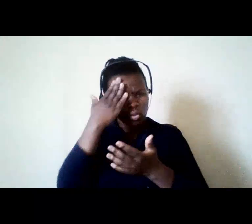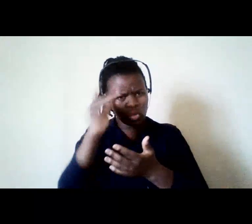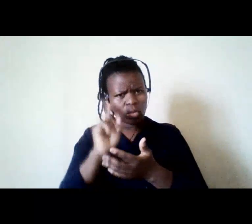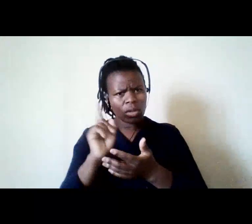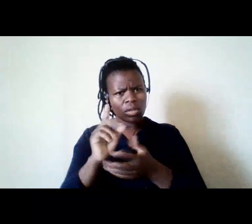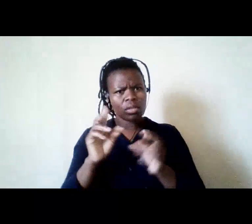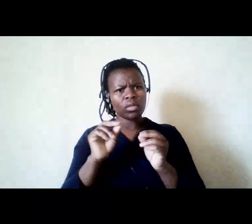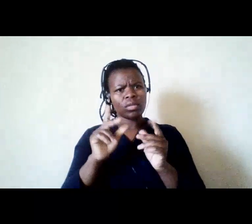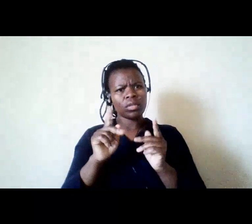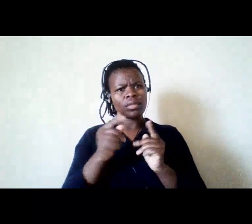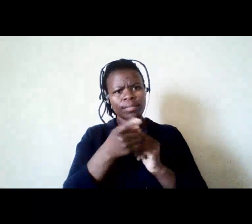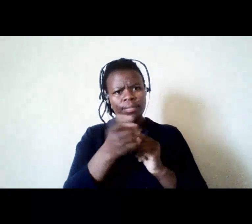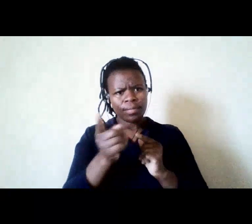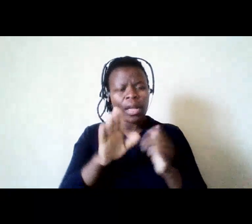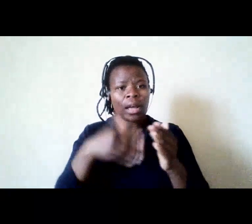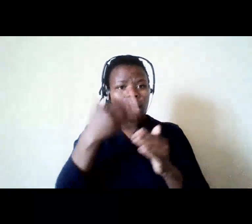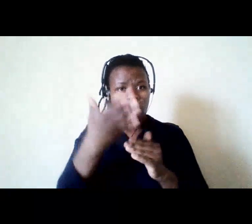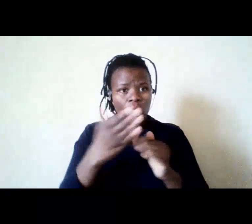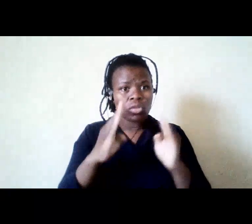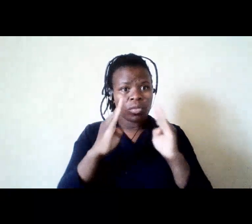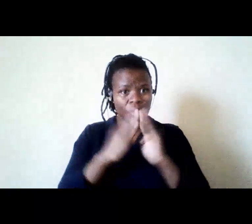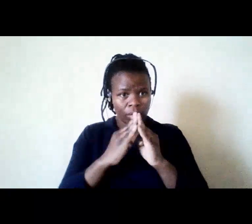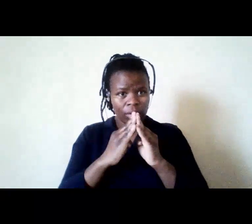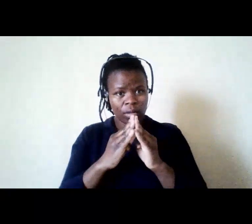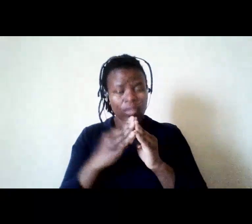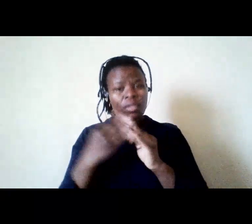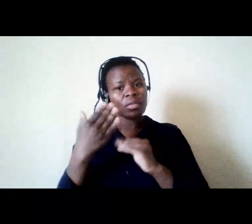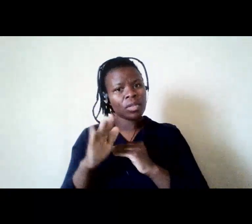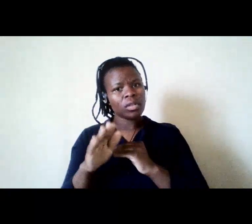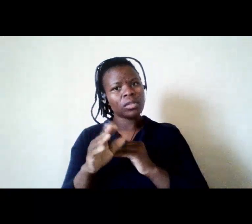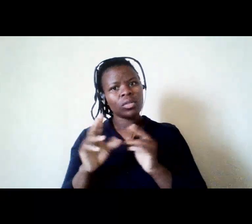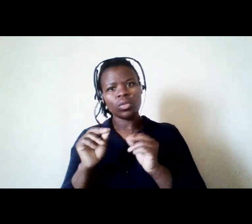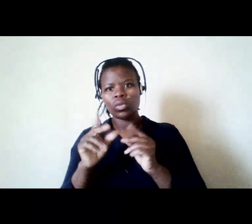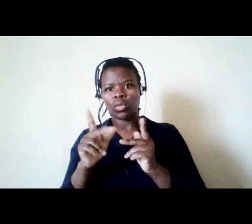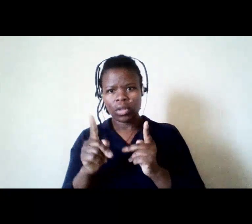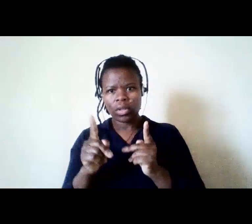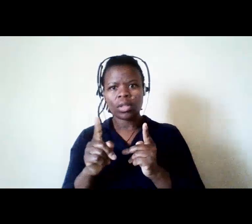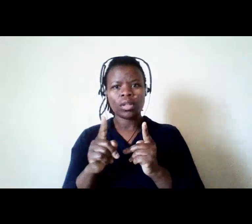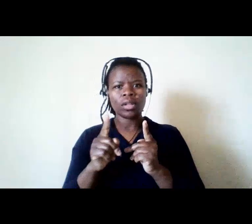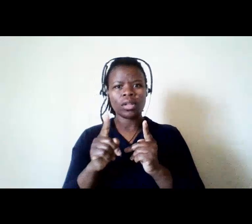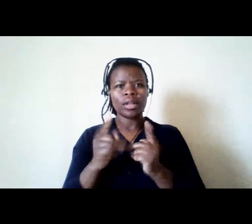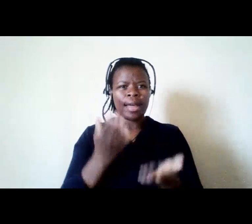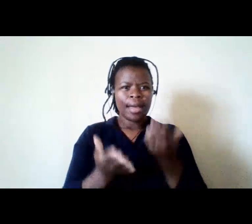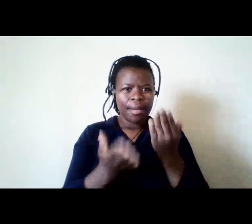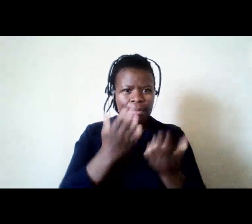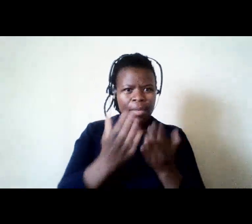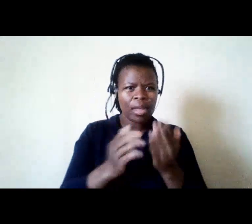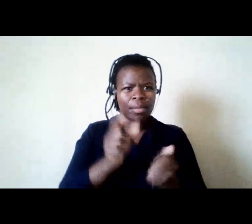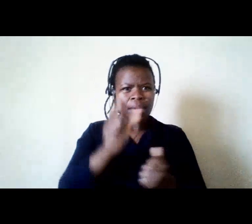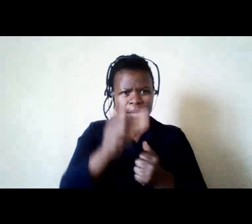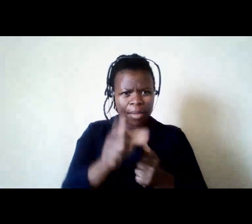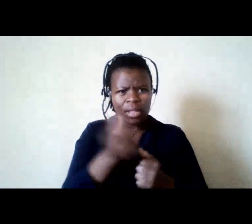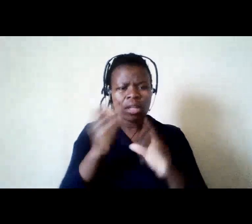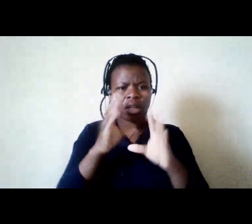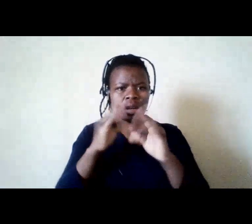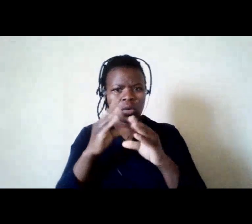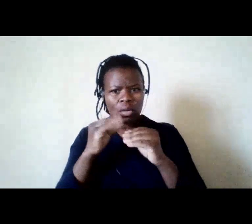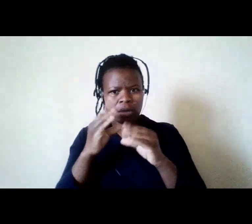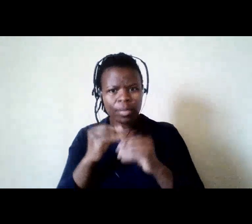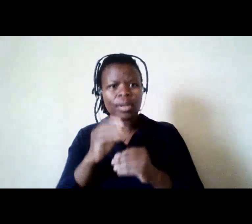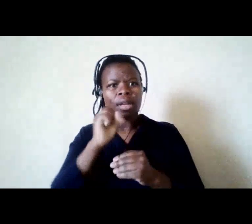an afternoon in the park. Those screams would then come in. I think someone mentioned, as Bonelo mentioned about the screams.